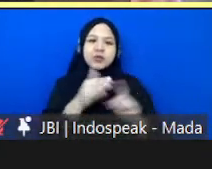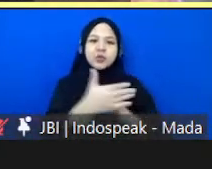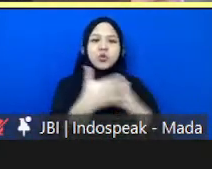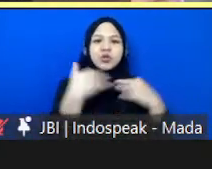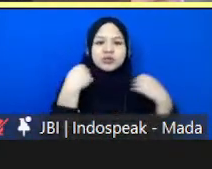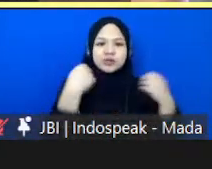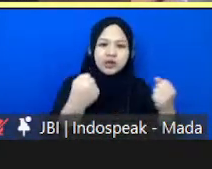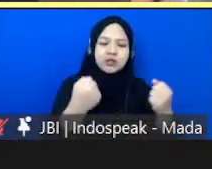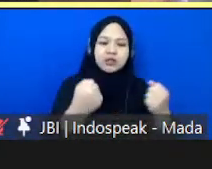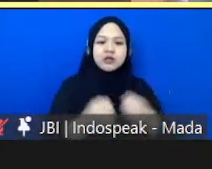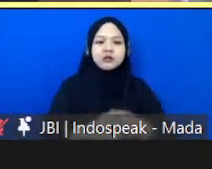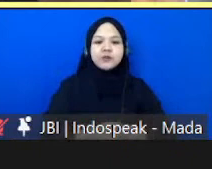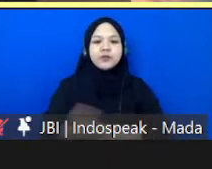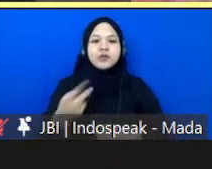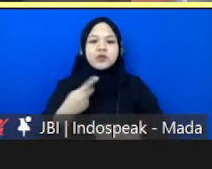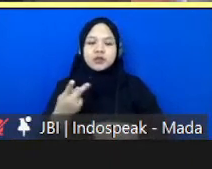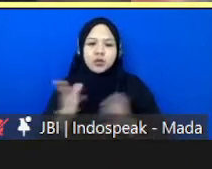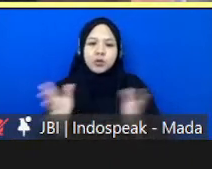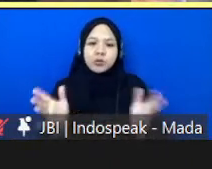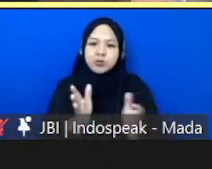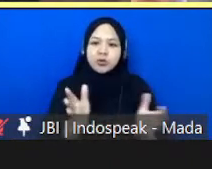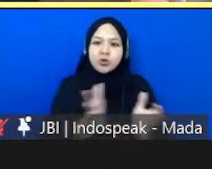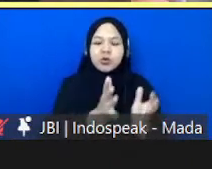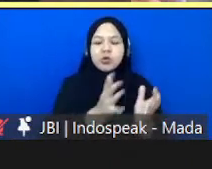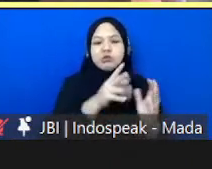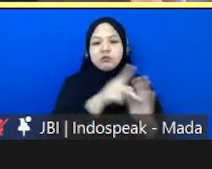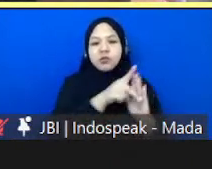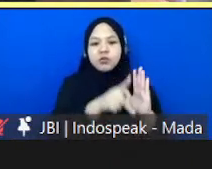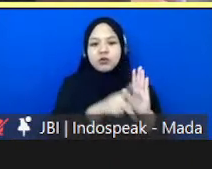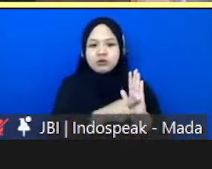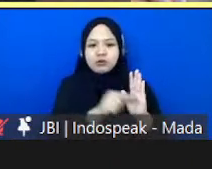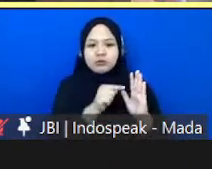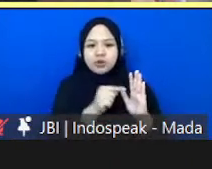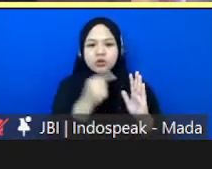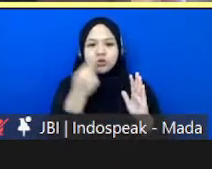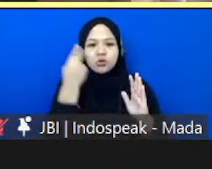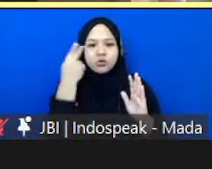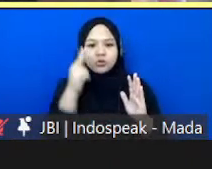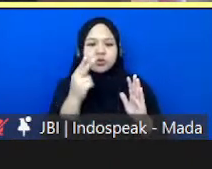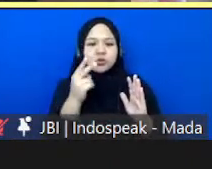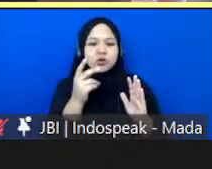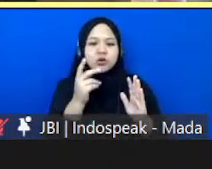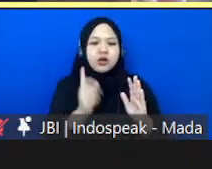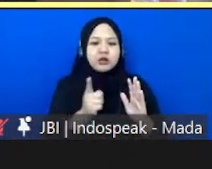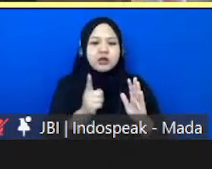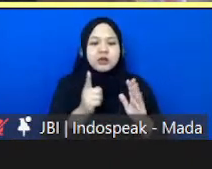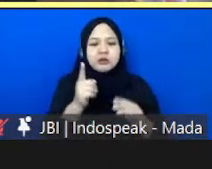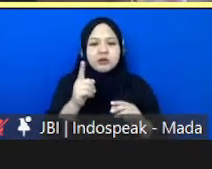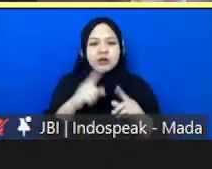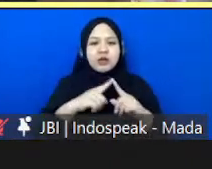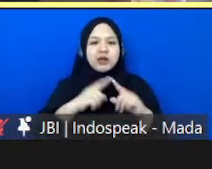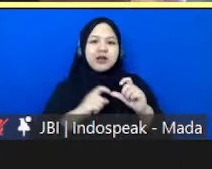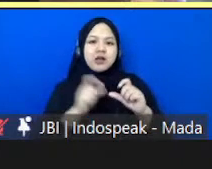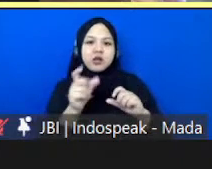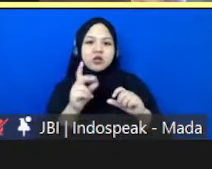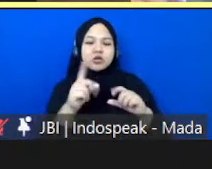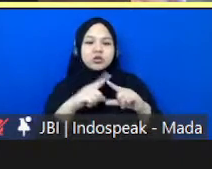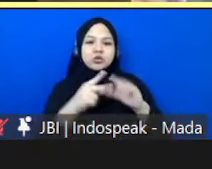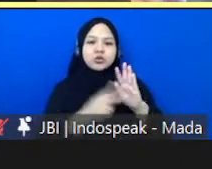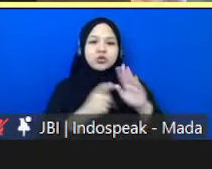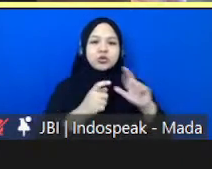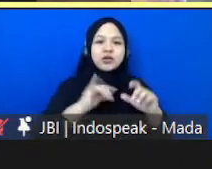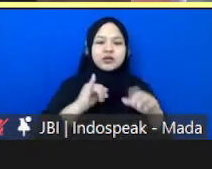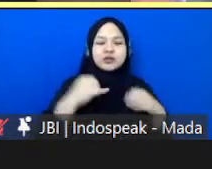pushback against these schemes, and in particular the establishment of the National Health Insurance Scheme from the